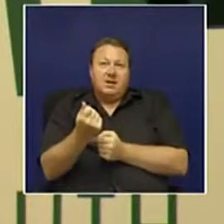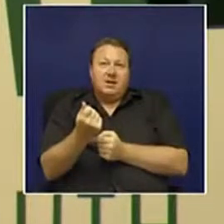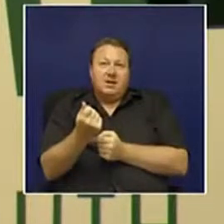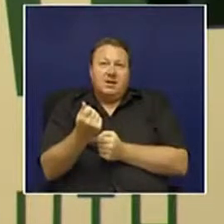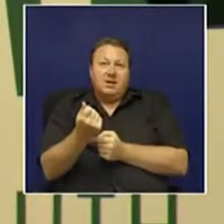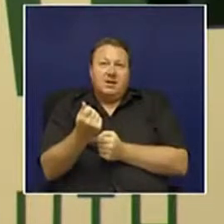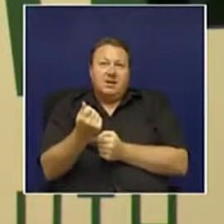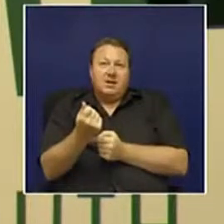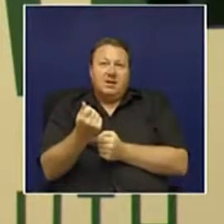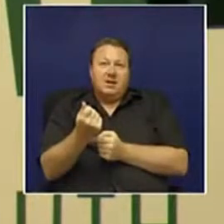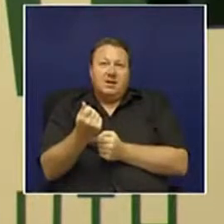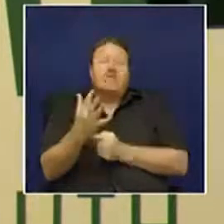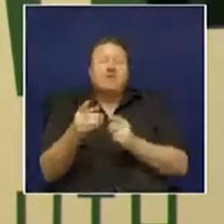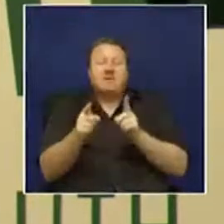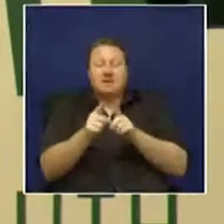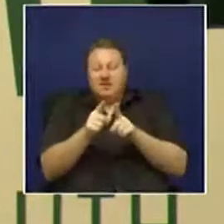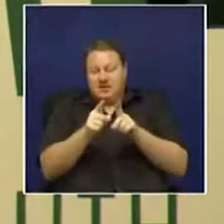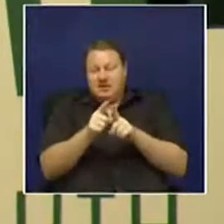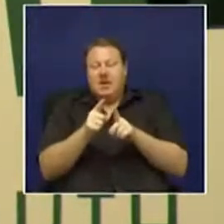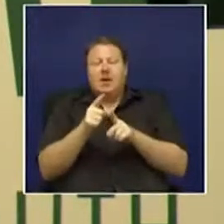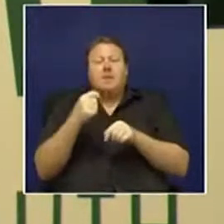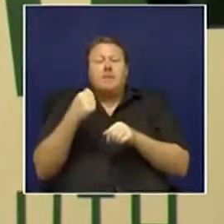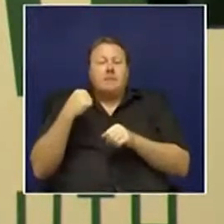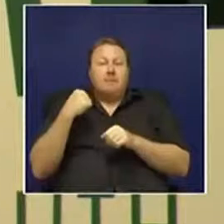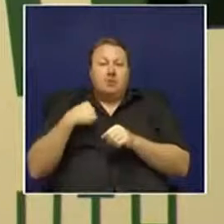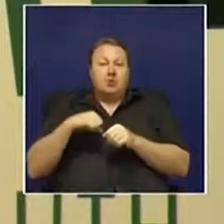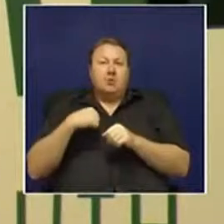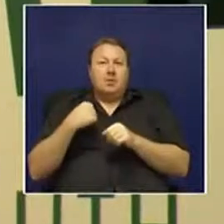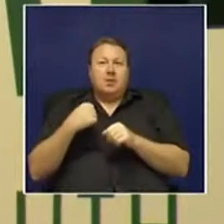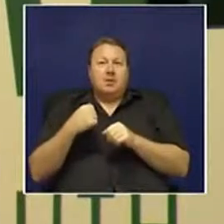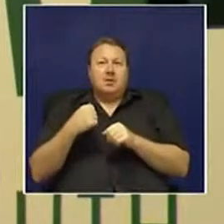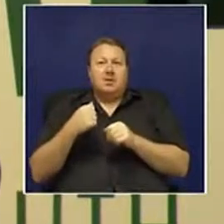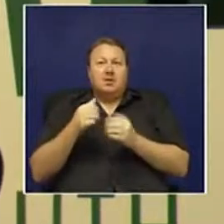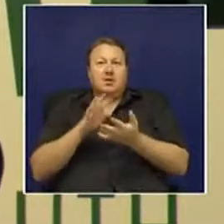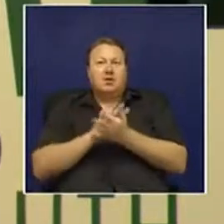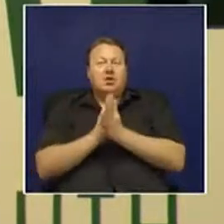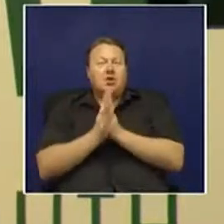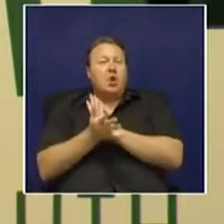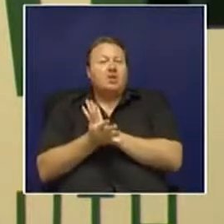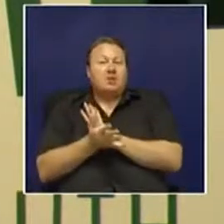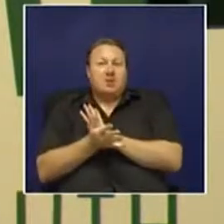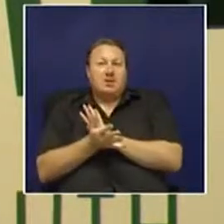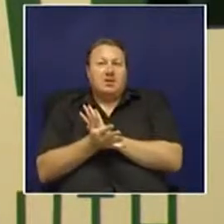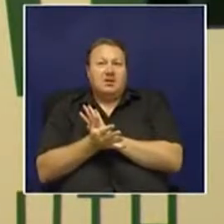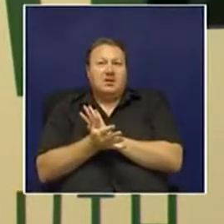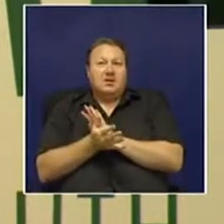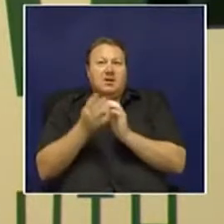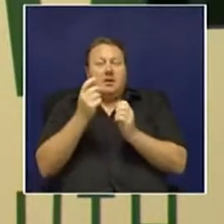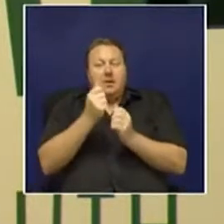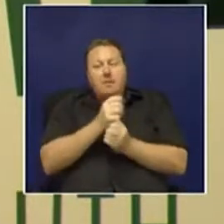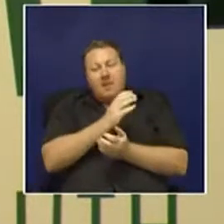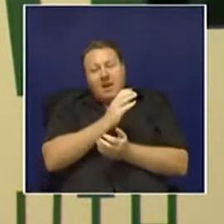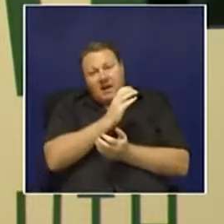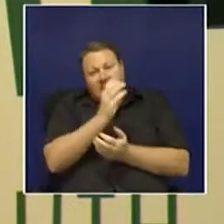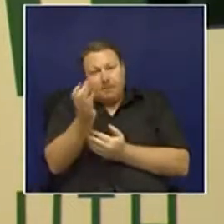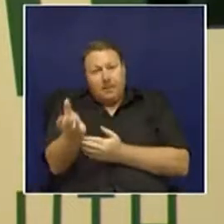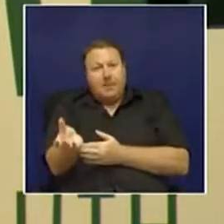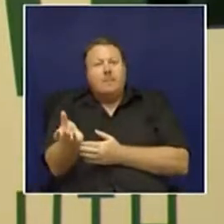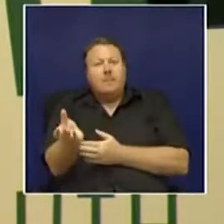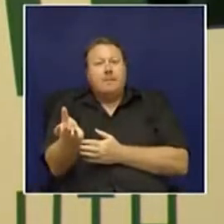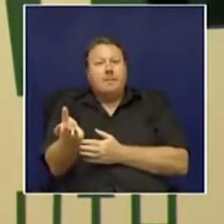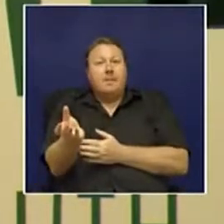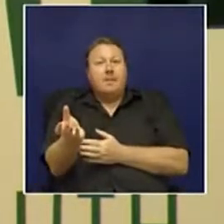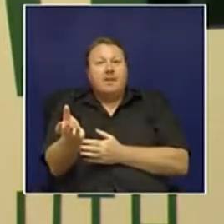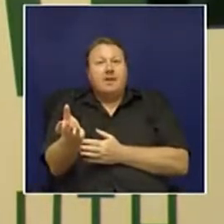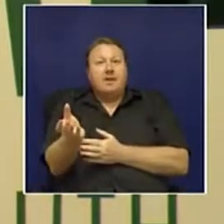In 2025, the same municipalities, there was disaster in the same municipalities. When we gave them the money in 2025, they had